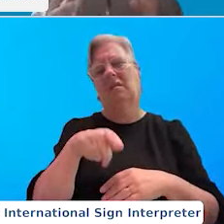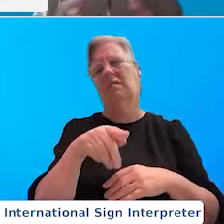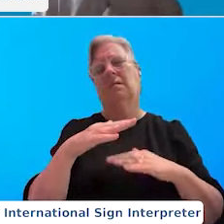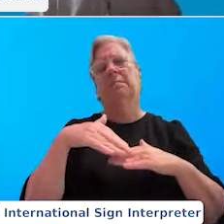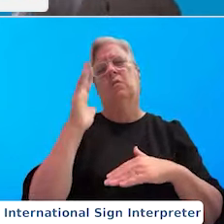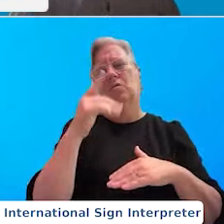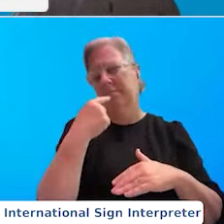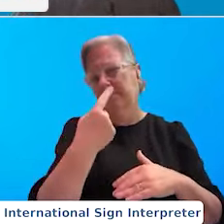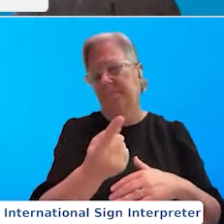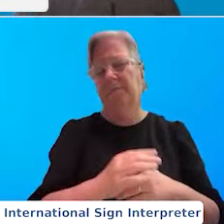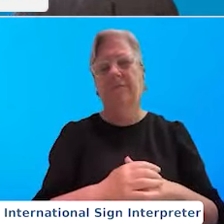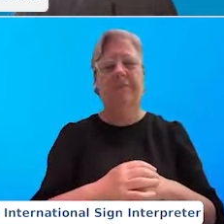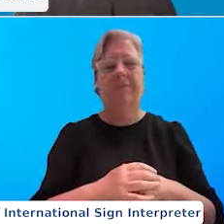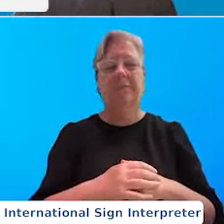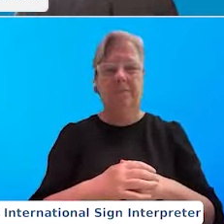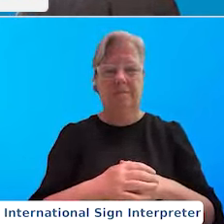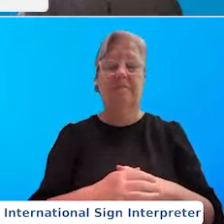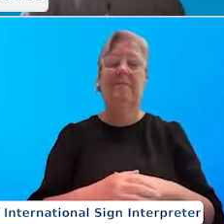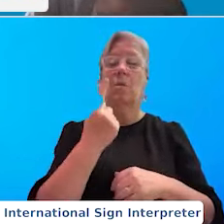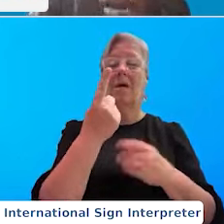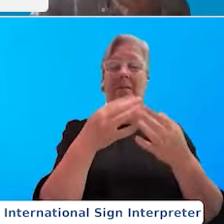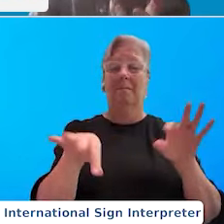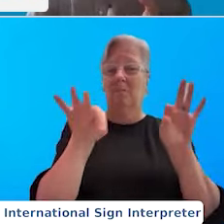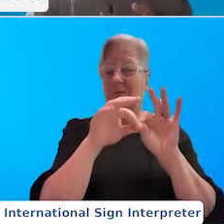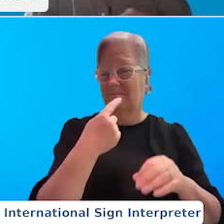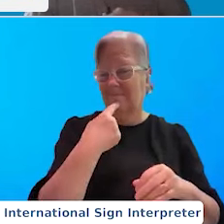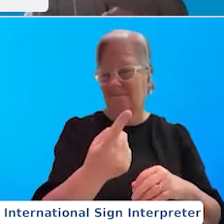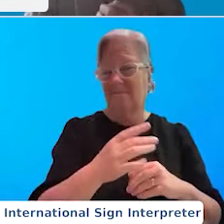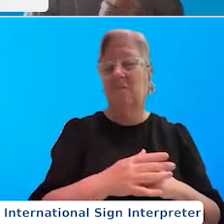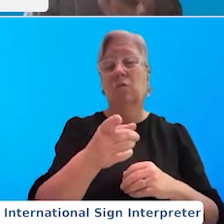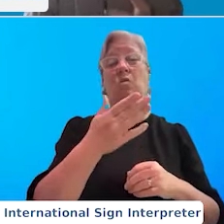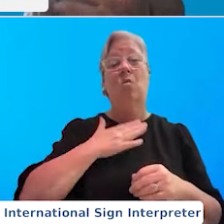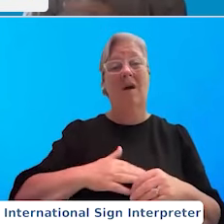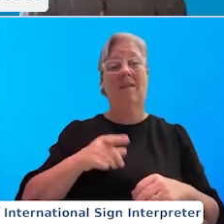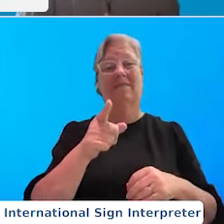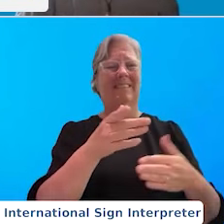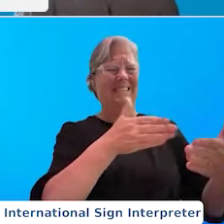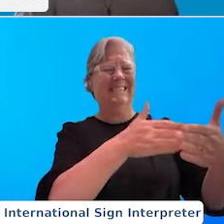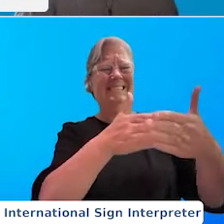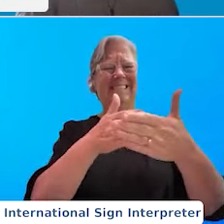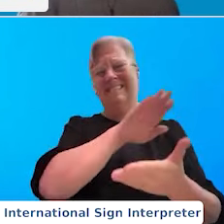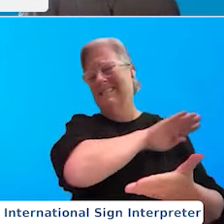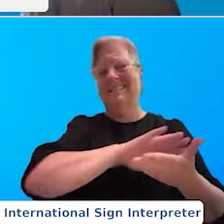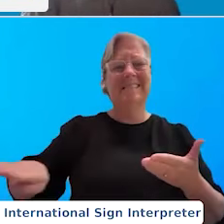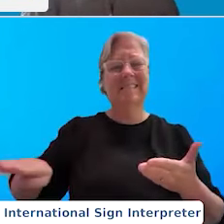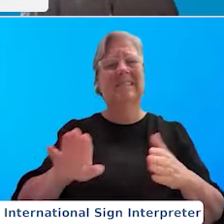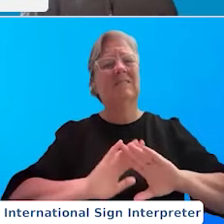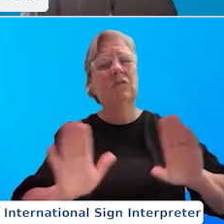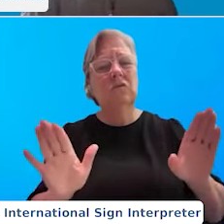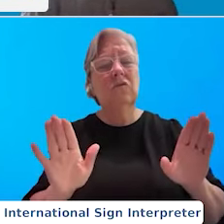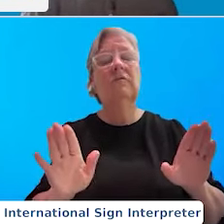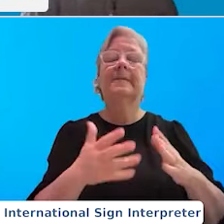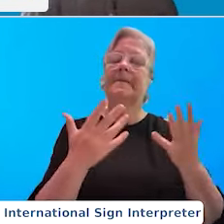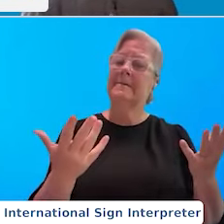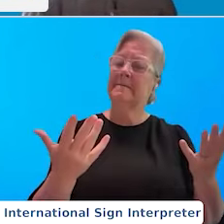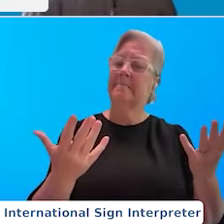system, and of course, we looked also at social protection. We looked also at the issue of financing, and Charles will tell us a little bit more